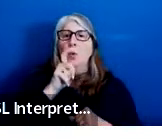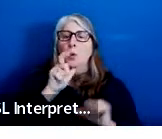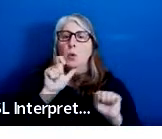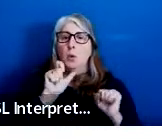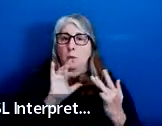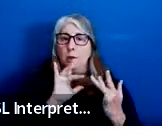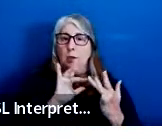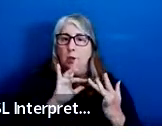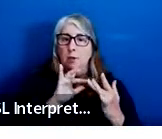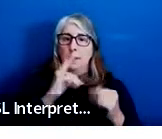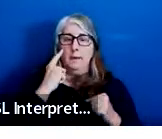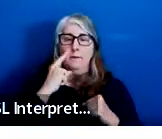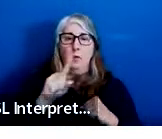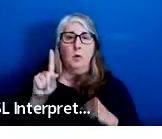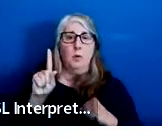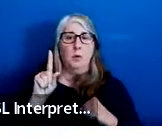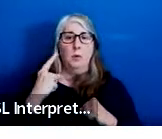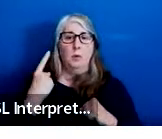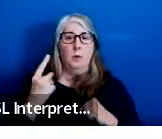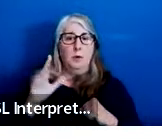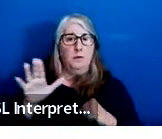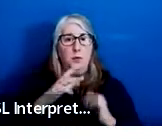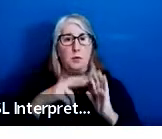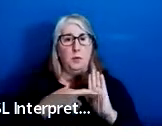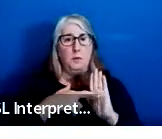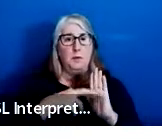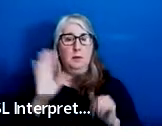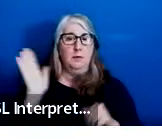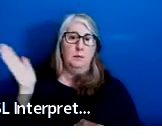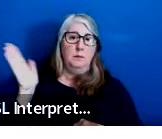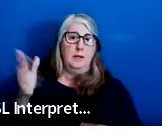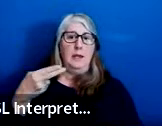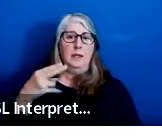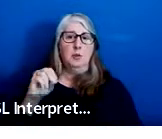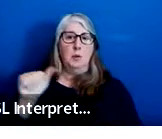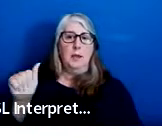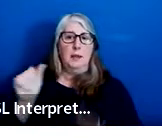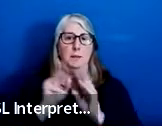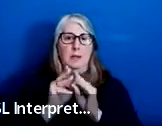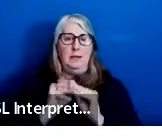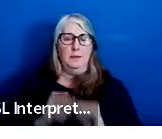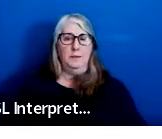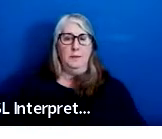contacted to have one of your representatives speak at a HOA meeting?